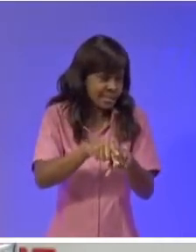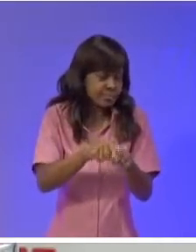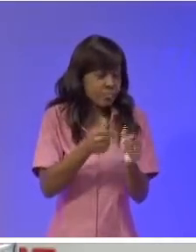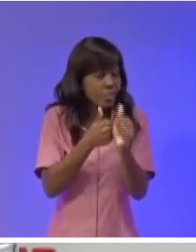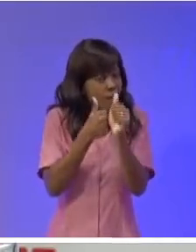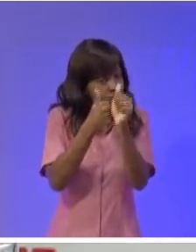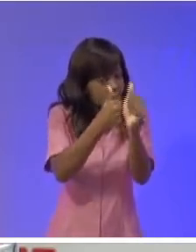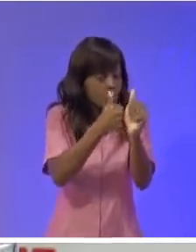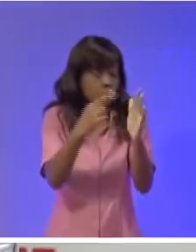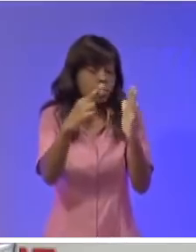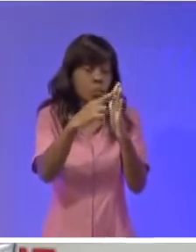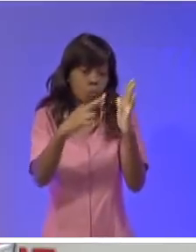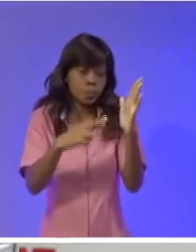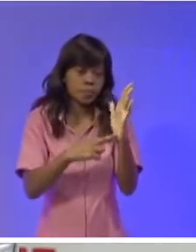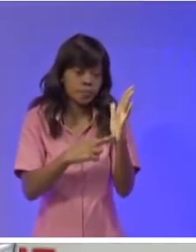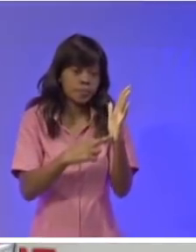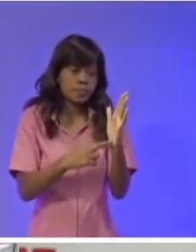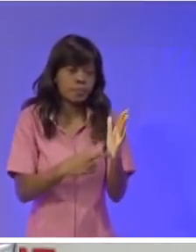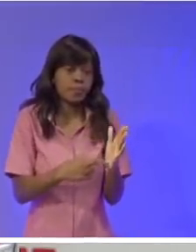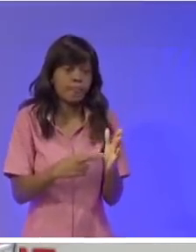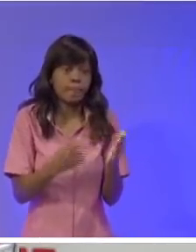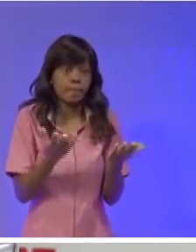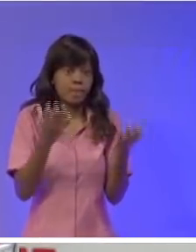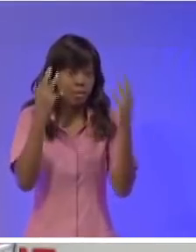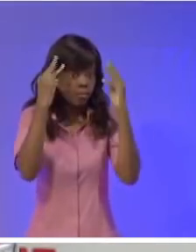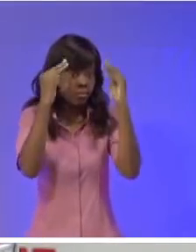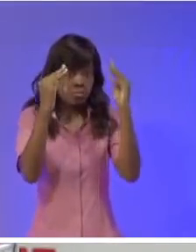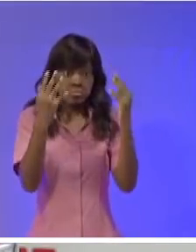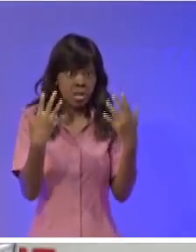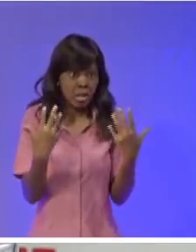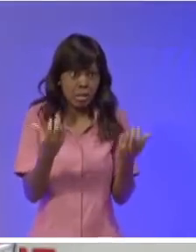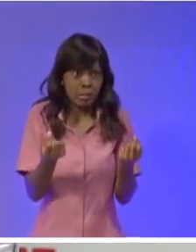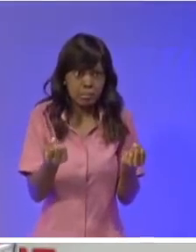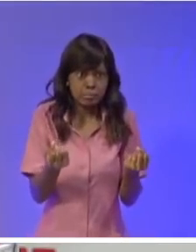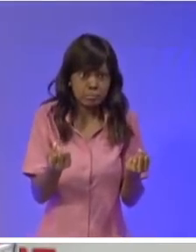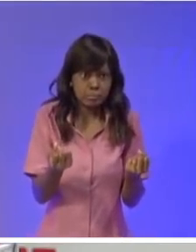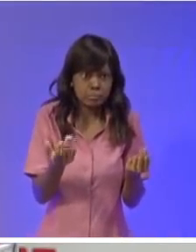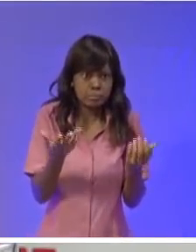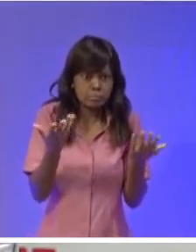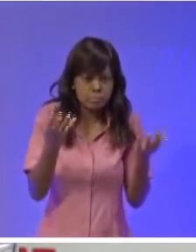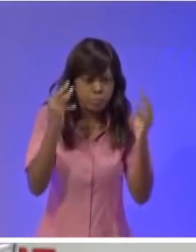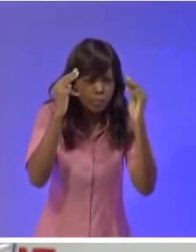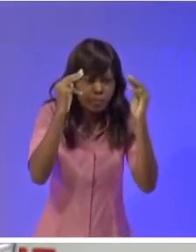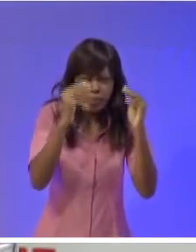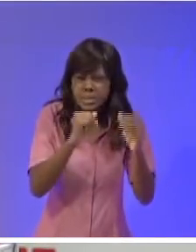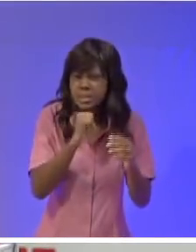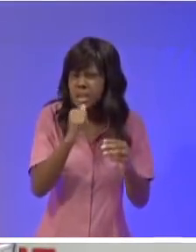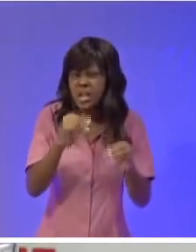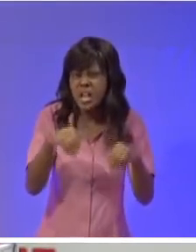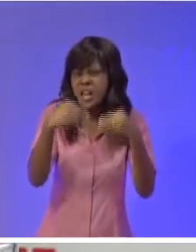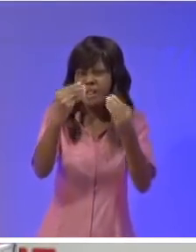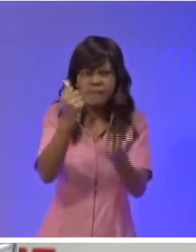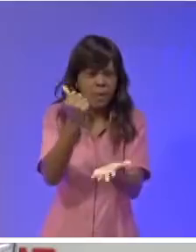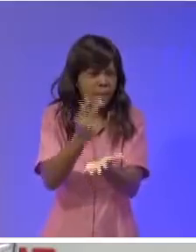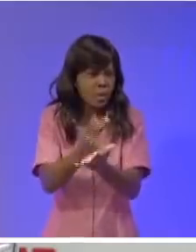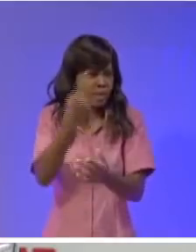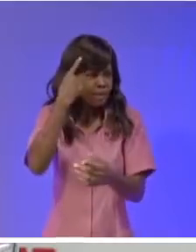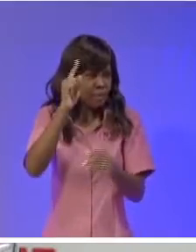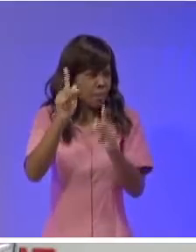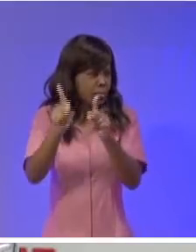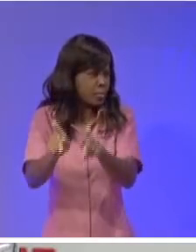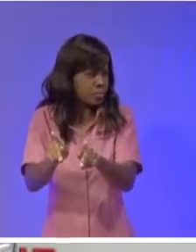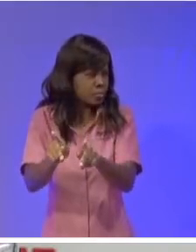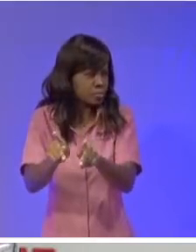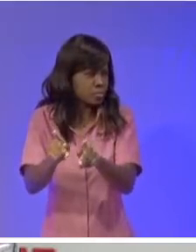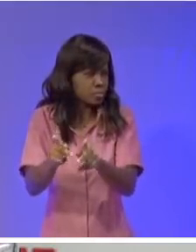permission or authorization to operate as a safe zone. And let me correct what